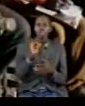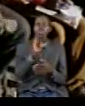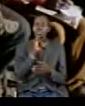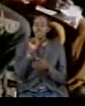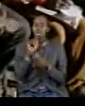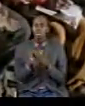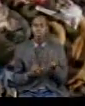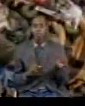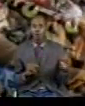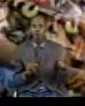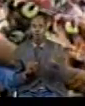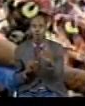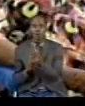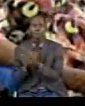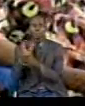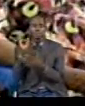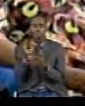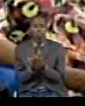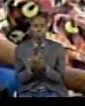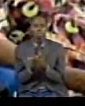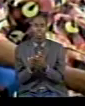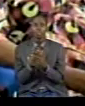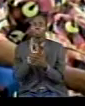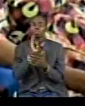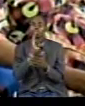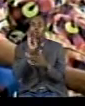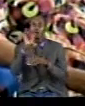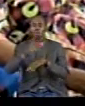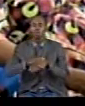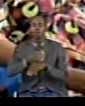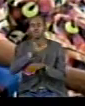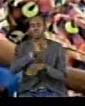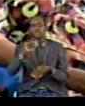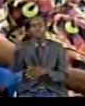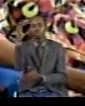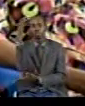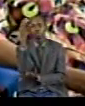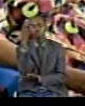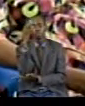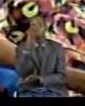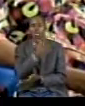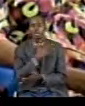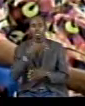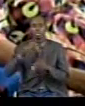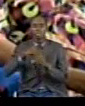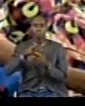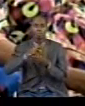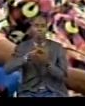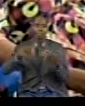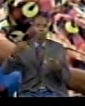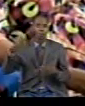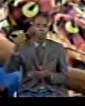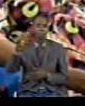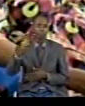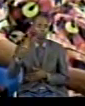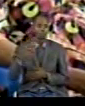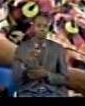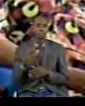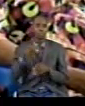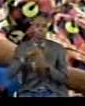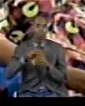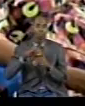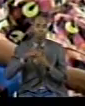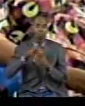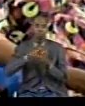that hangeth on a tree. Then in verse 13, verse 14, it said that the blessing